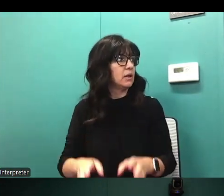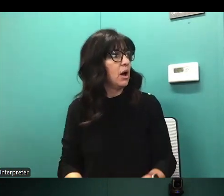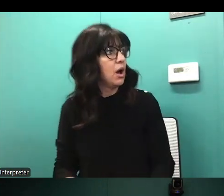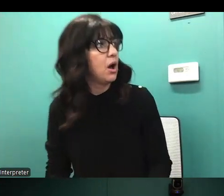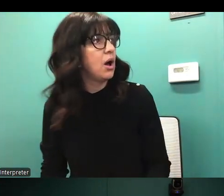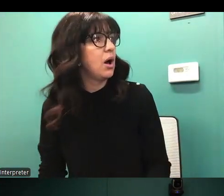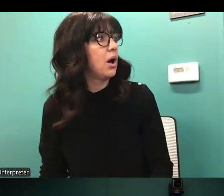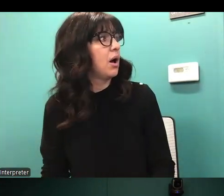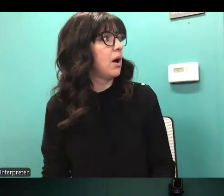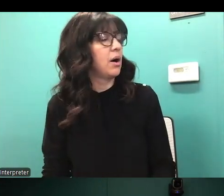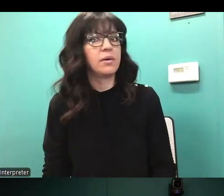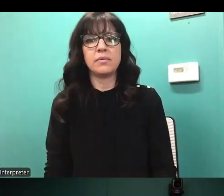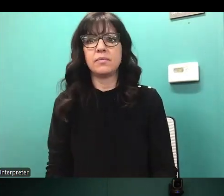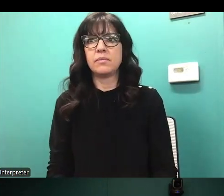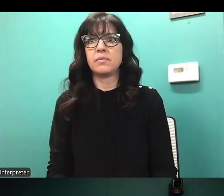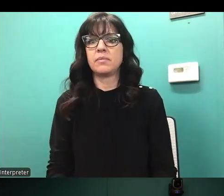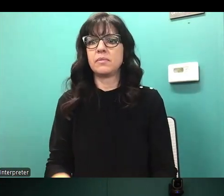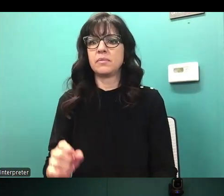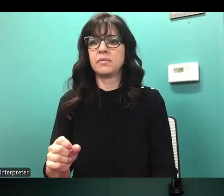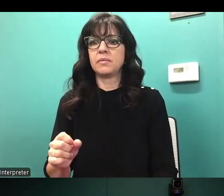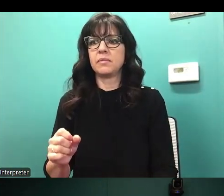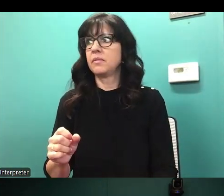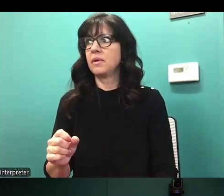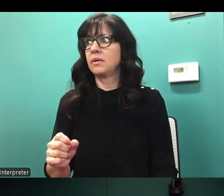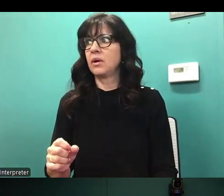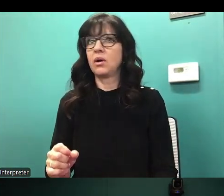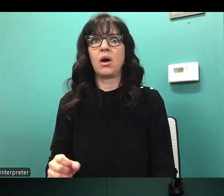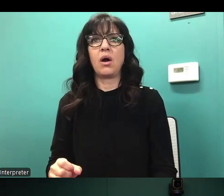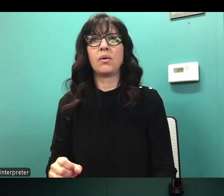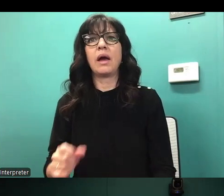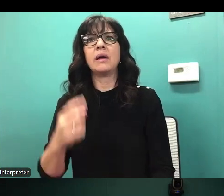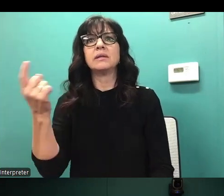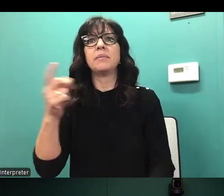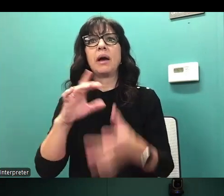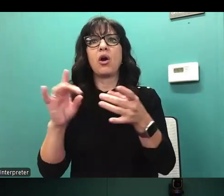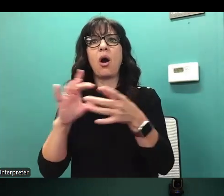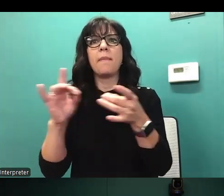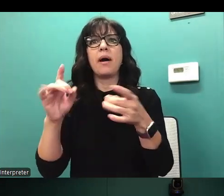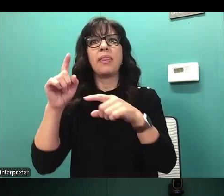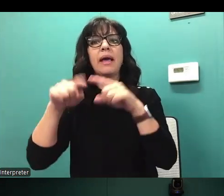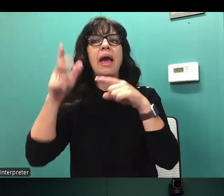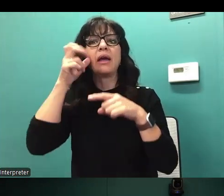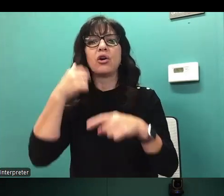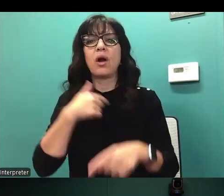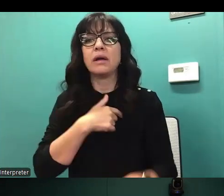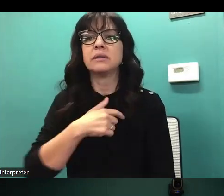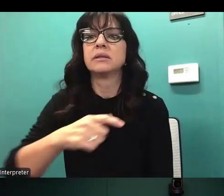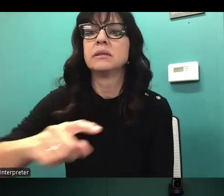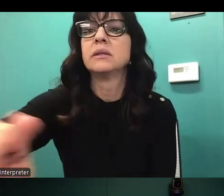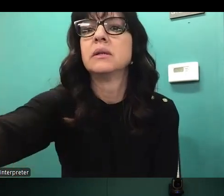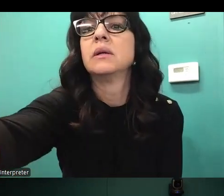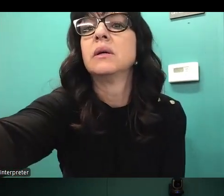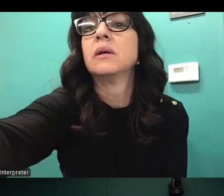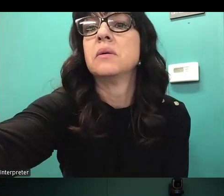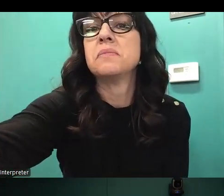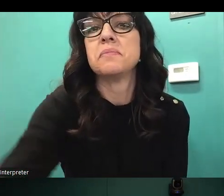I just like to review. Yes, Heidi? Somebody made the comment that on Zoom that they can't hear us, so if you'll just maybe like